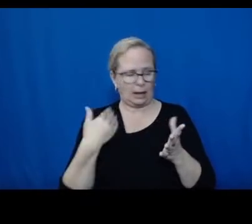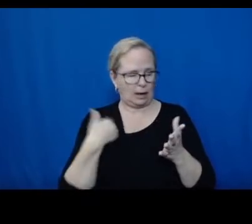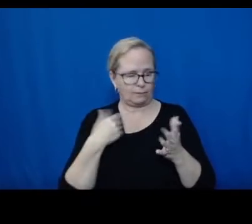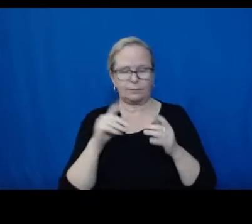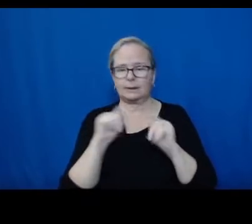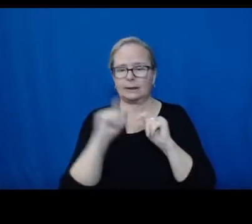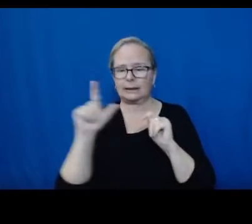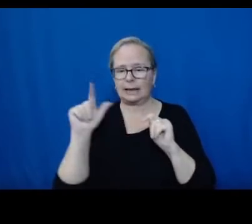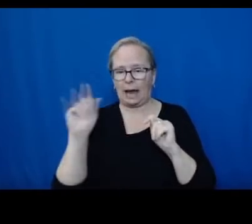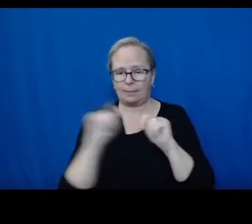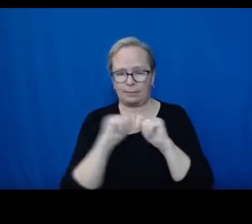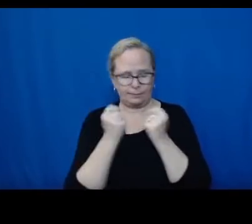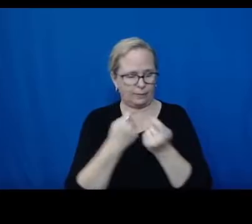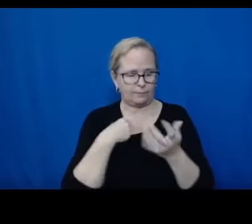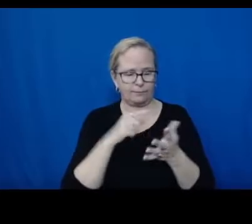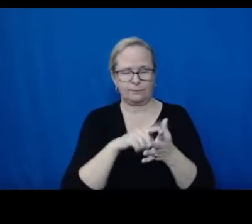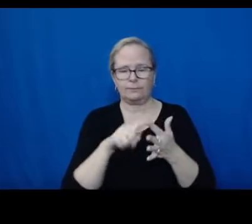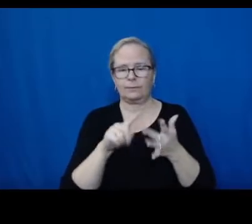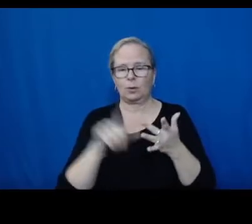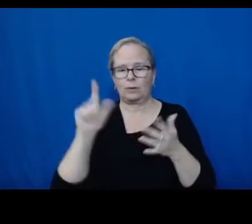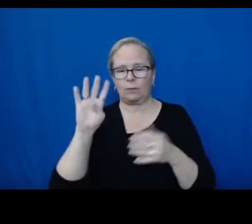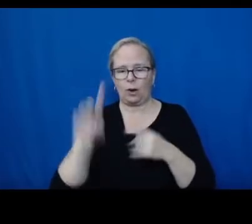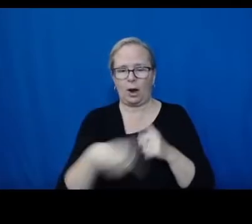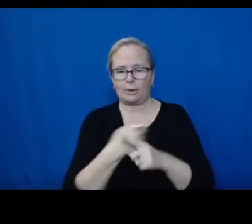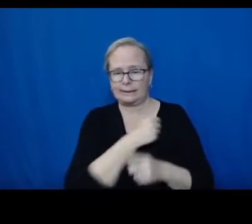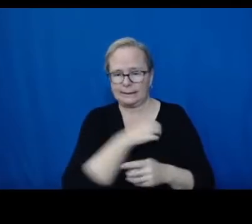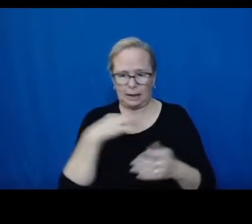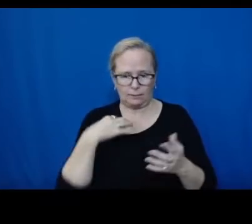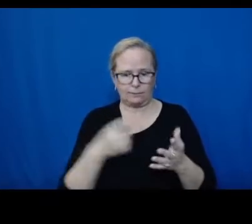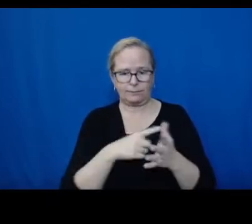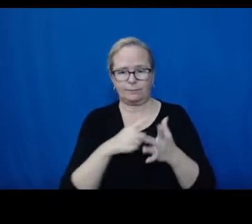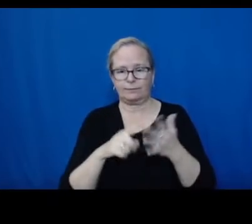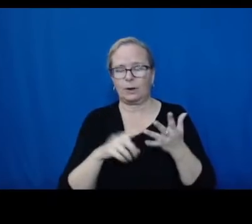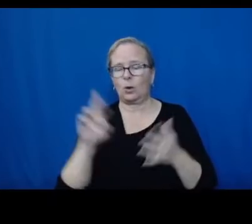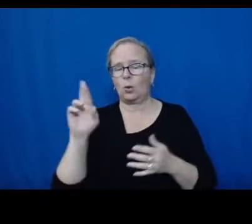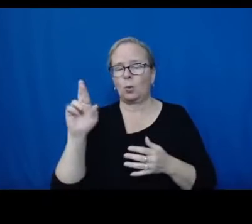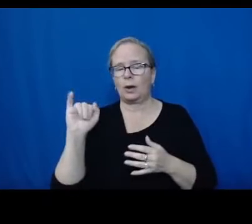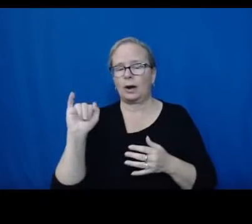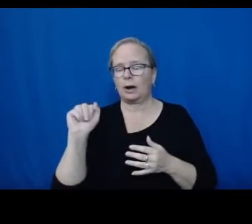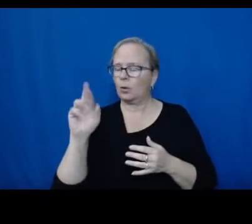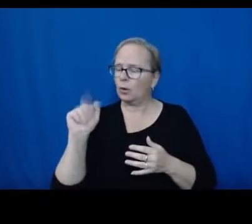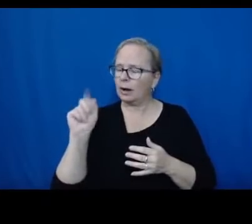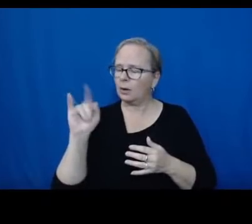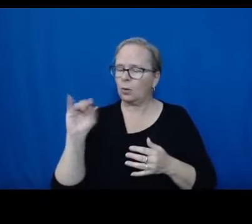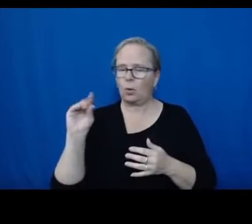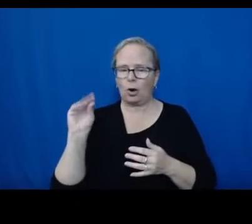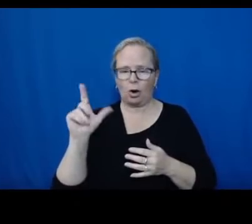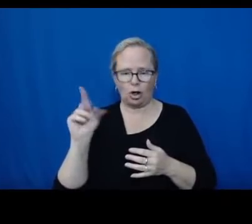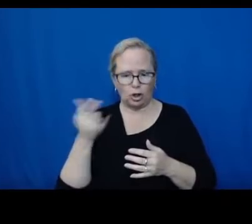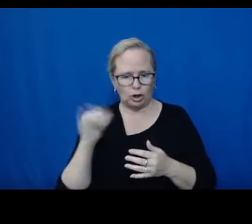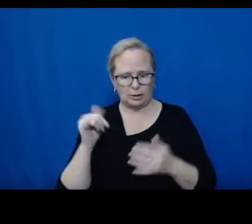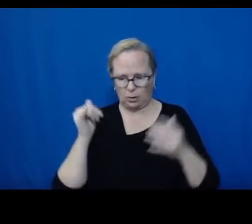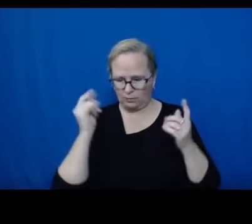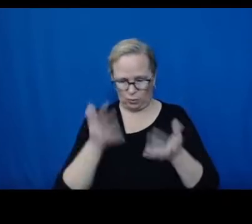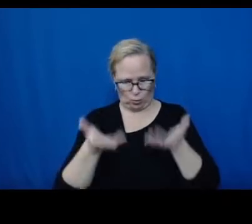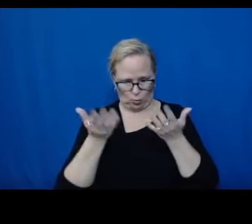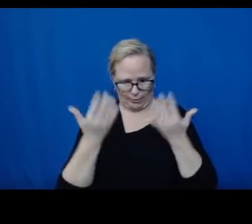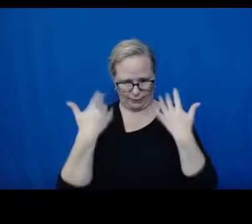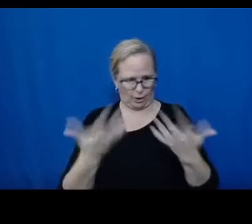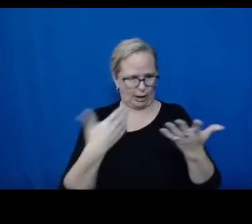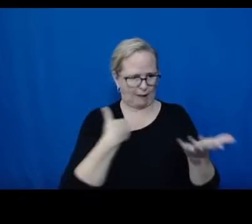a radiologist live reading our imaging. And